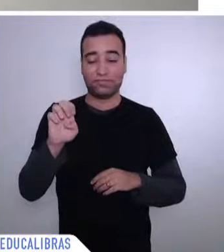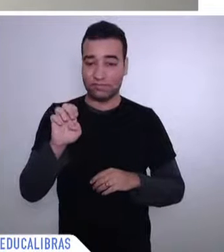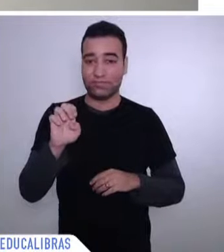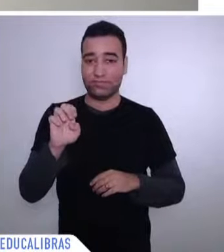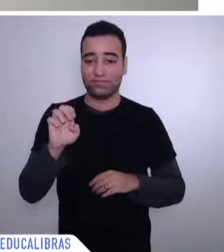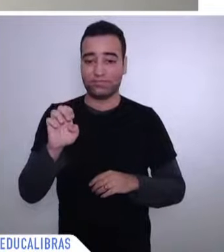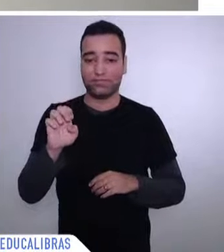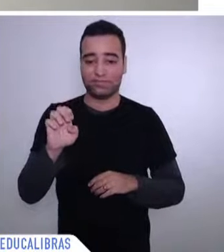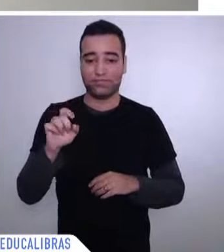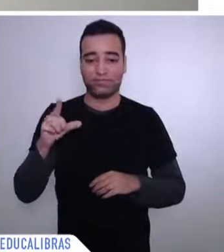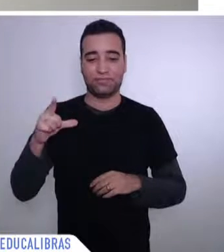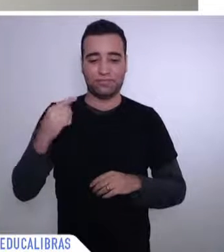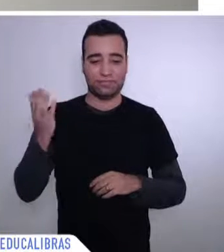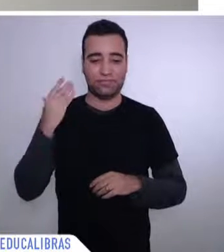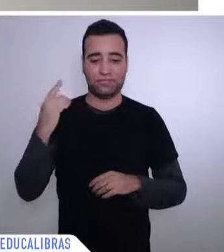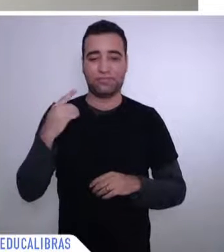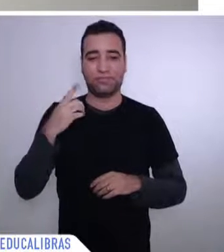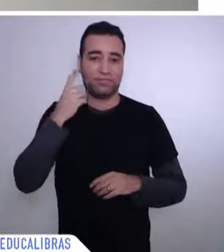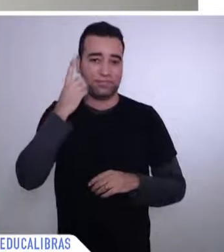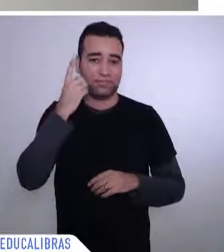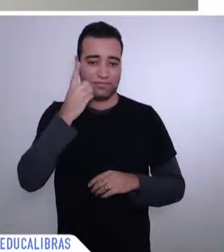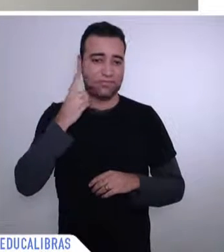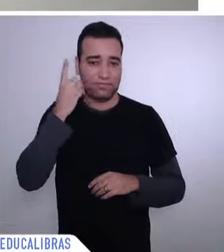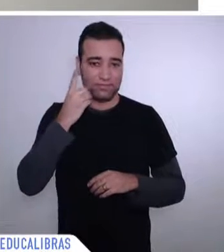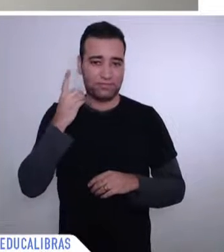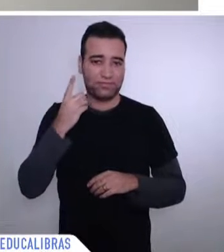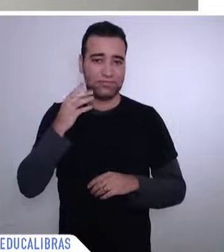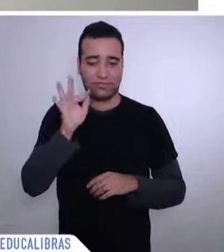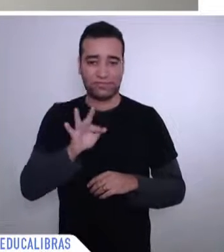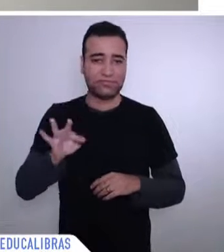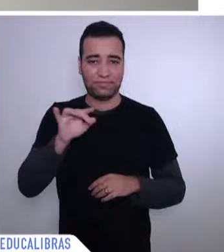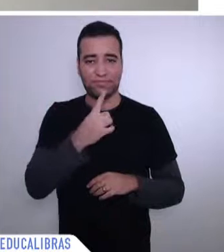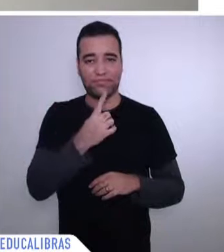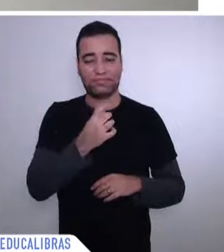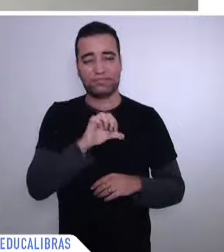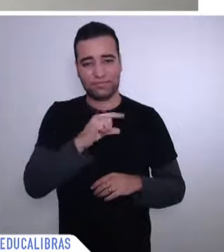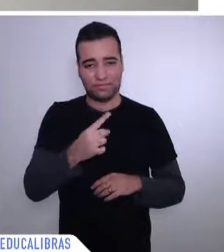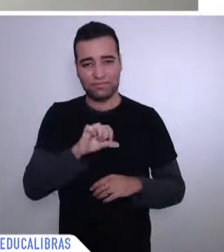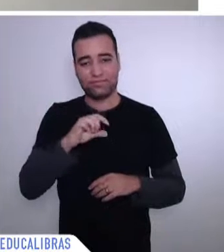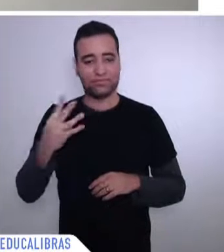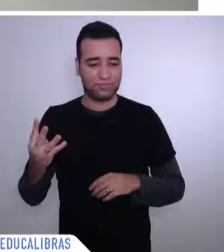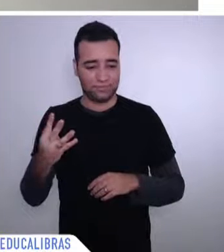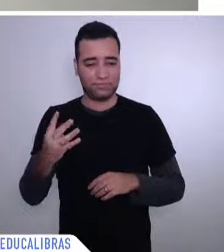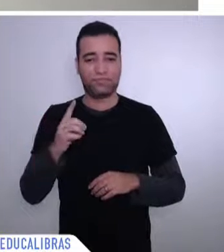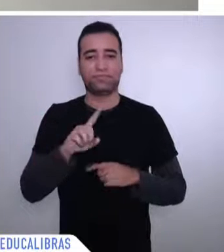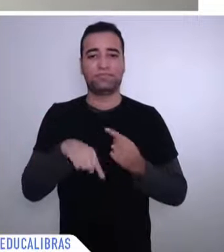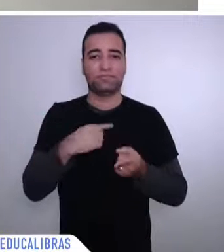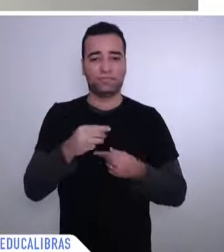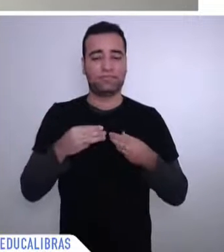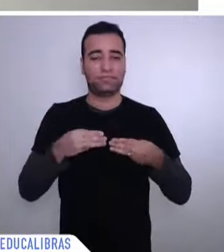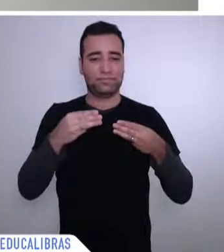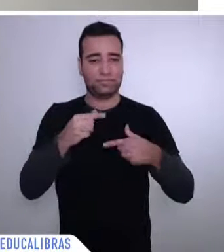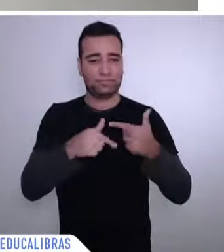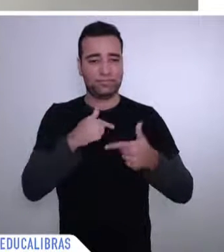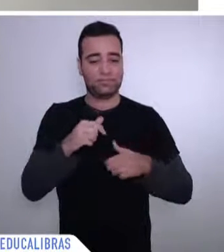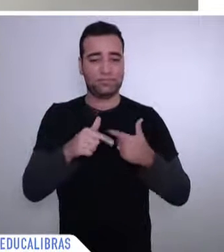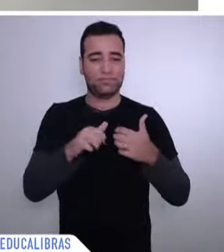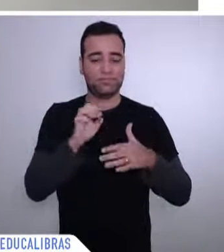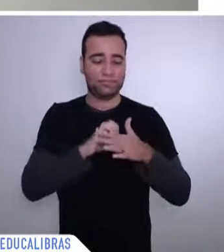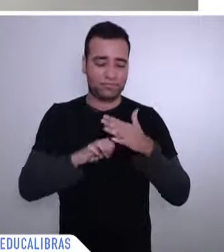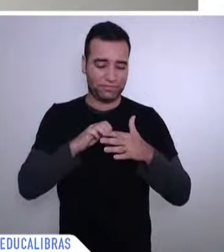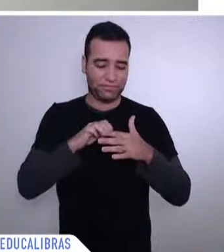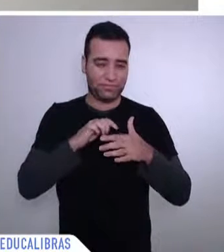introduce our speakers. The first of them is the former minister, Carlos Lupi. He was a deputy at the Federal House of Representatives